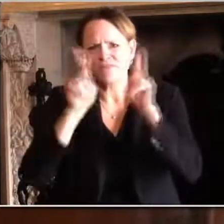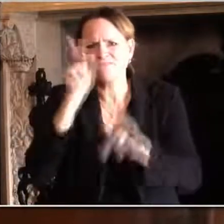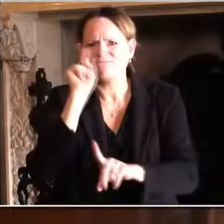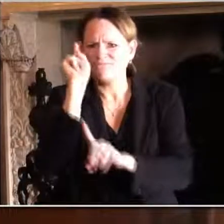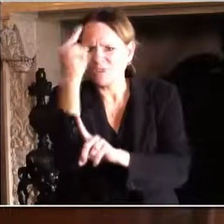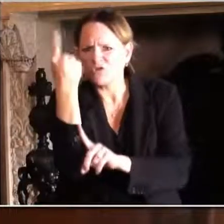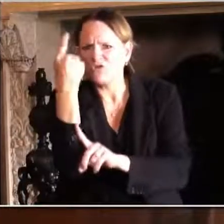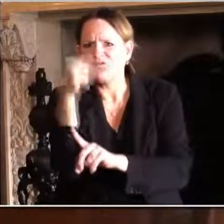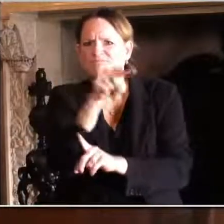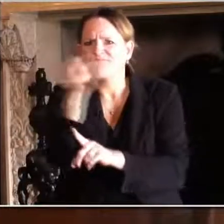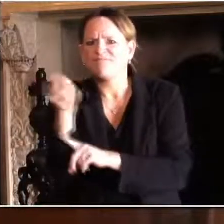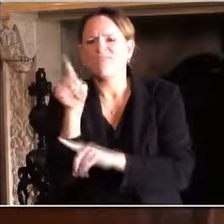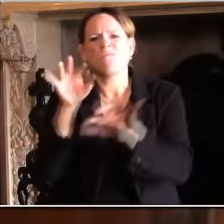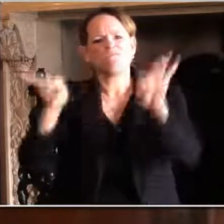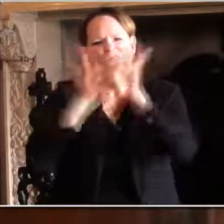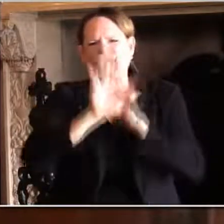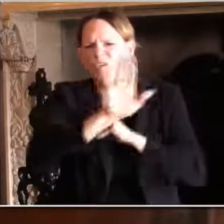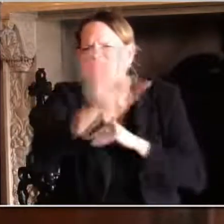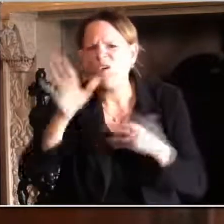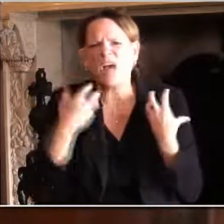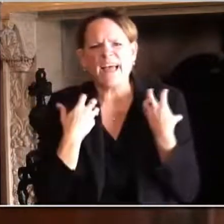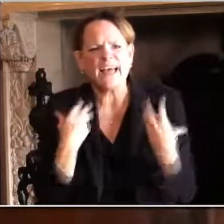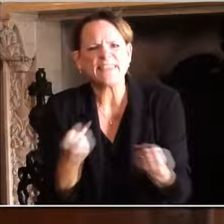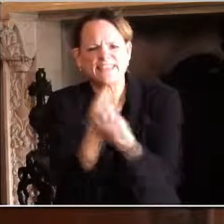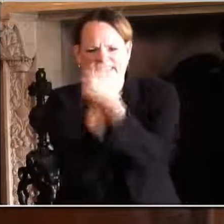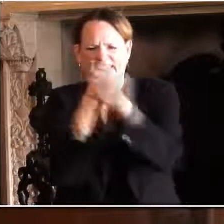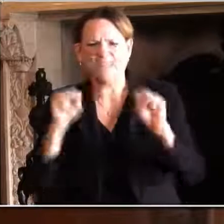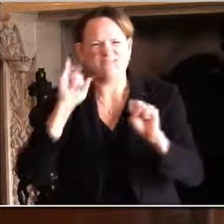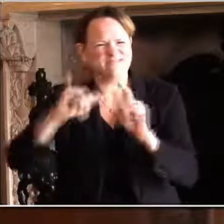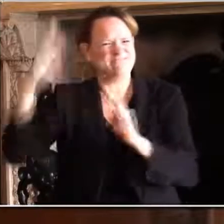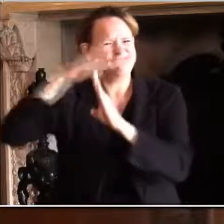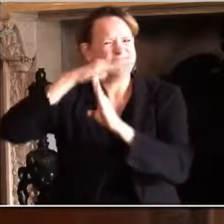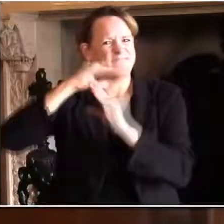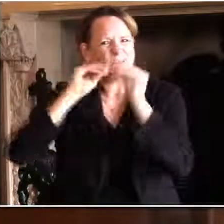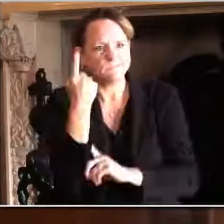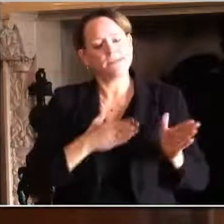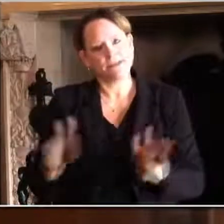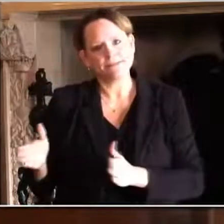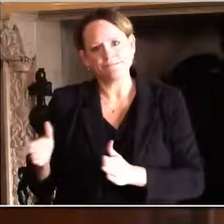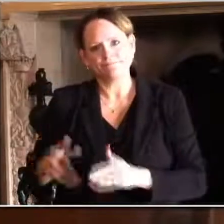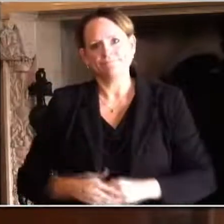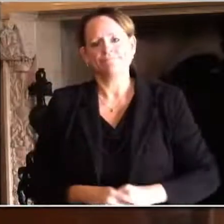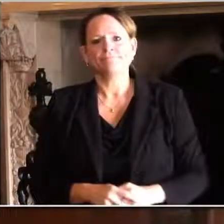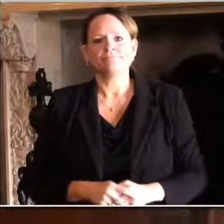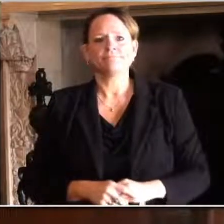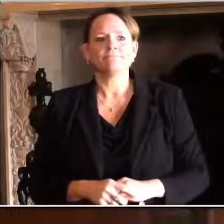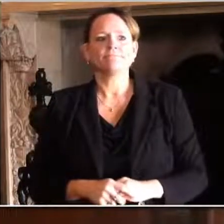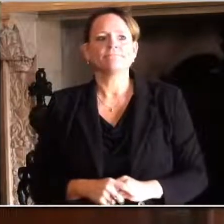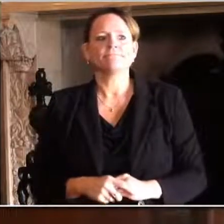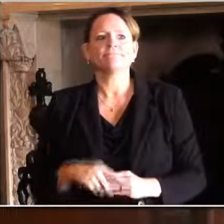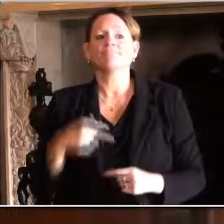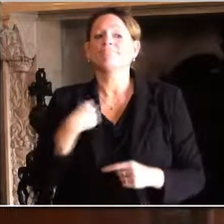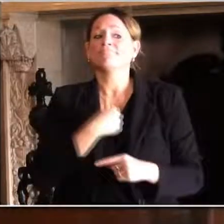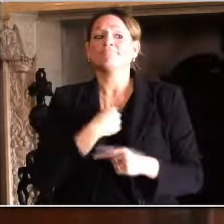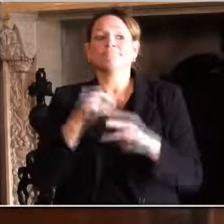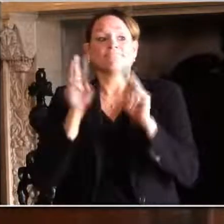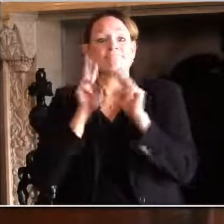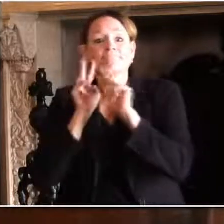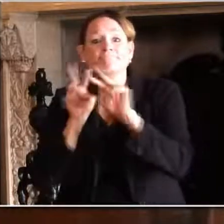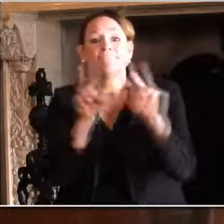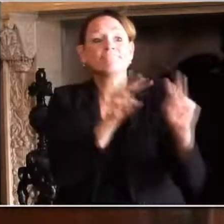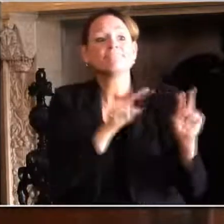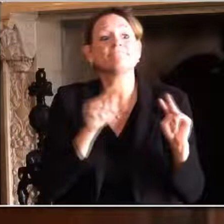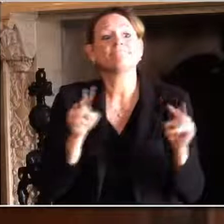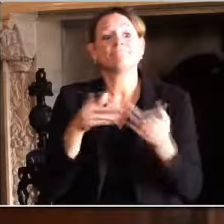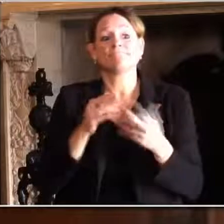safe. So that's what we're going to do. Please continue to look out, stick to our Wisconsin values of kindness,